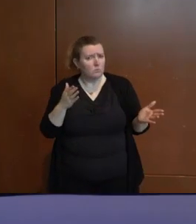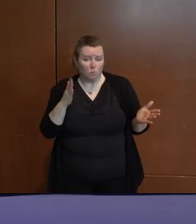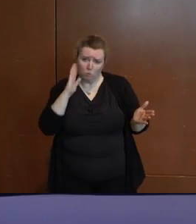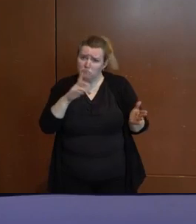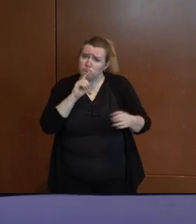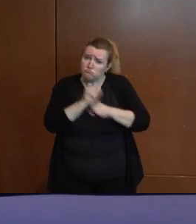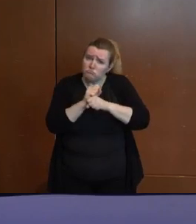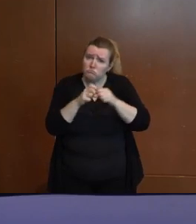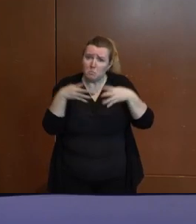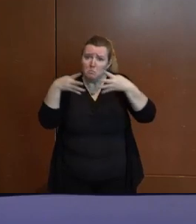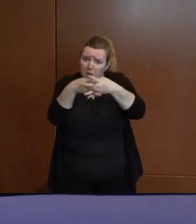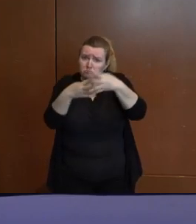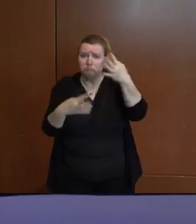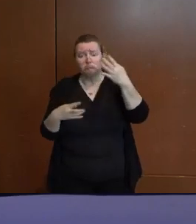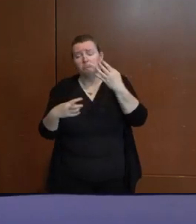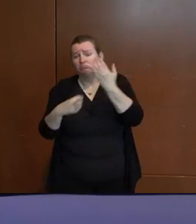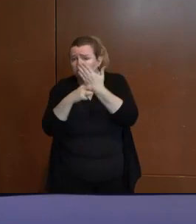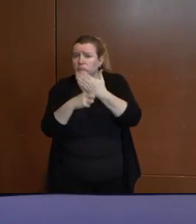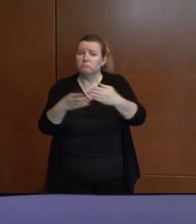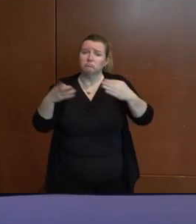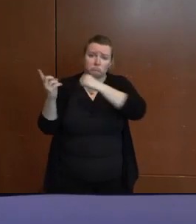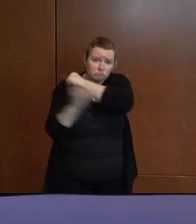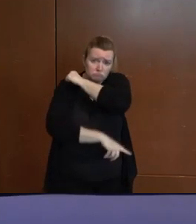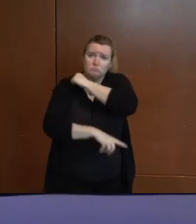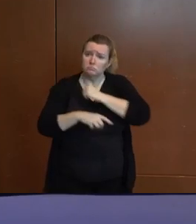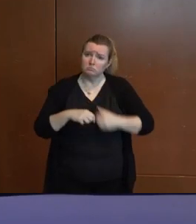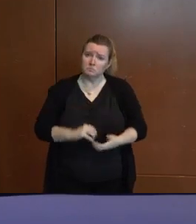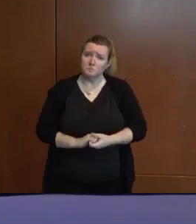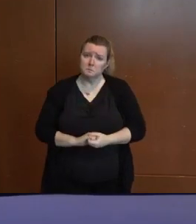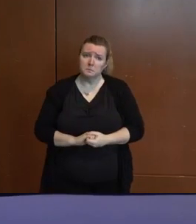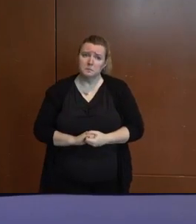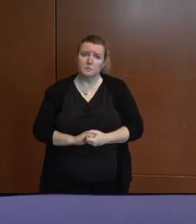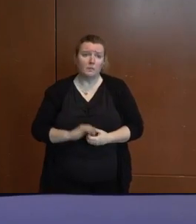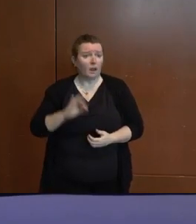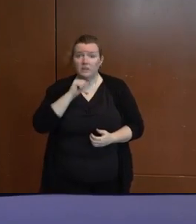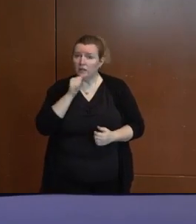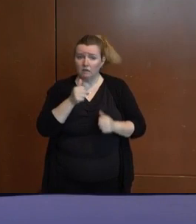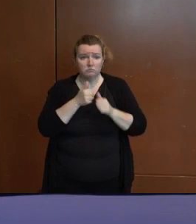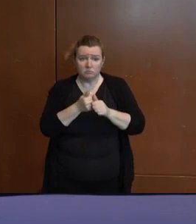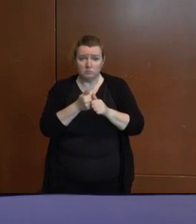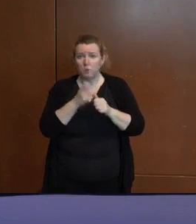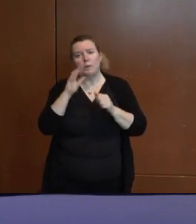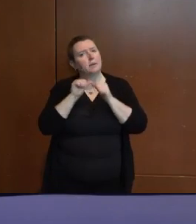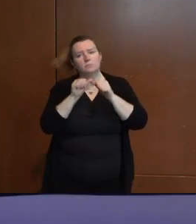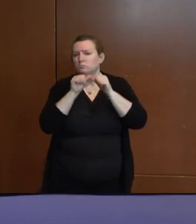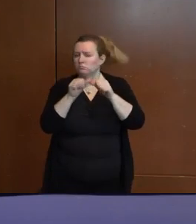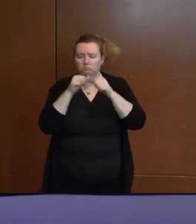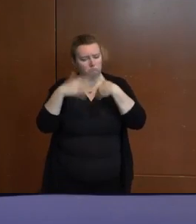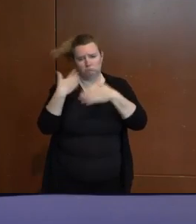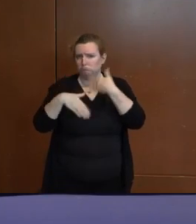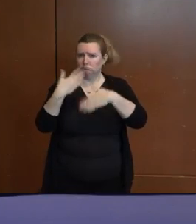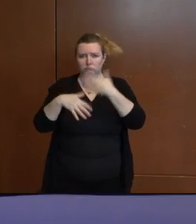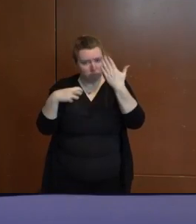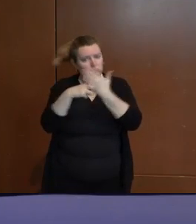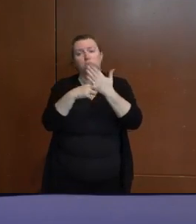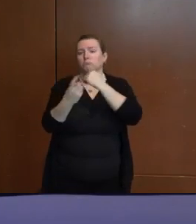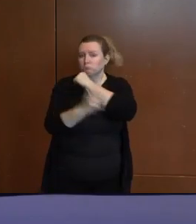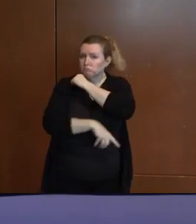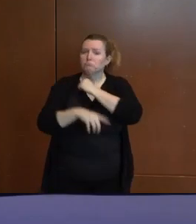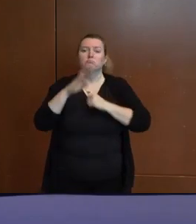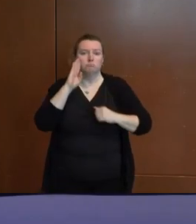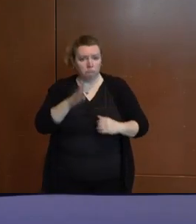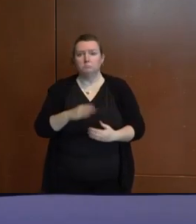be living with this longer, and the consequences will be more severe. So with that, I'm going to go from my left to right, and